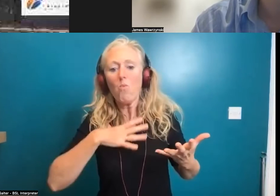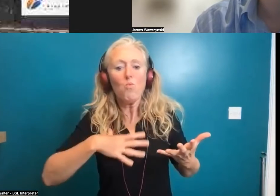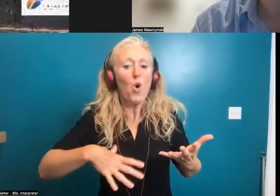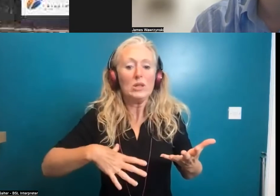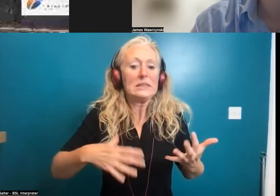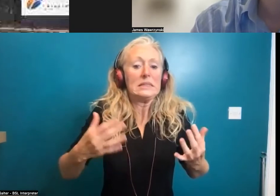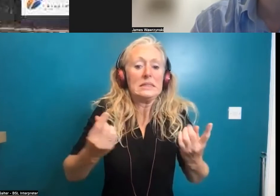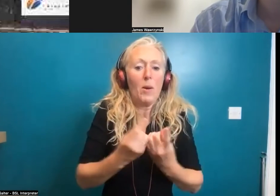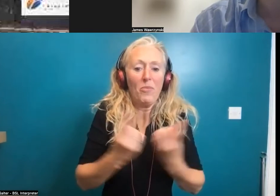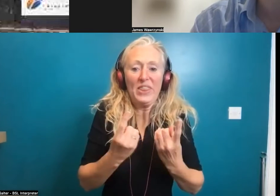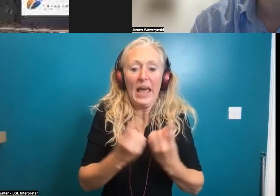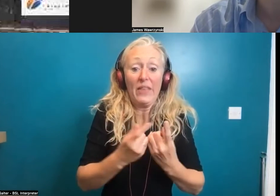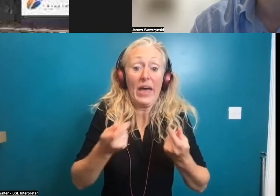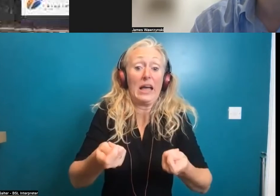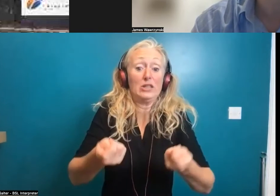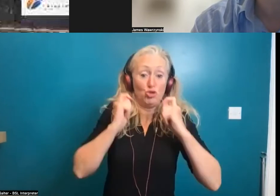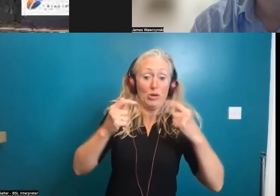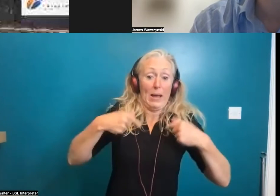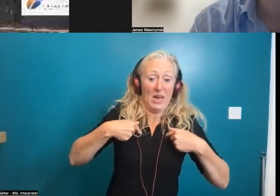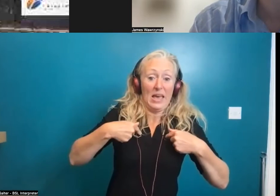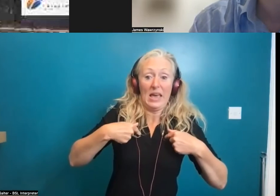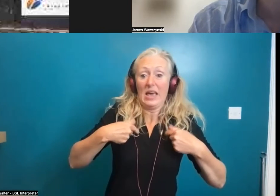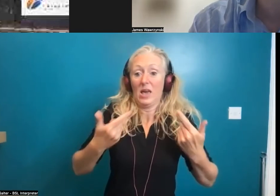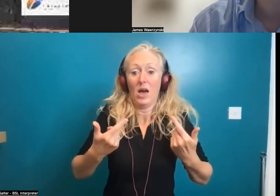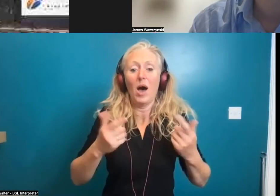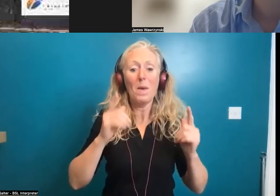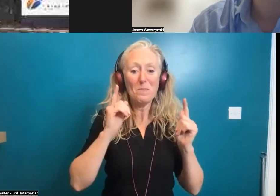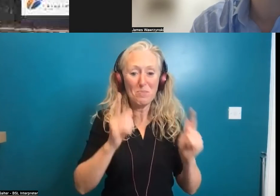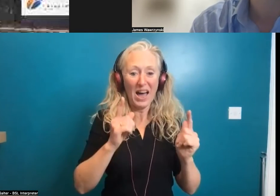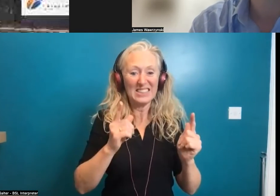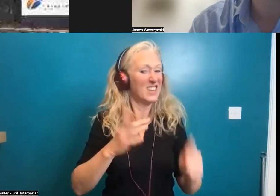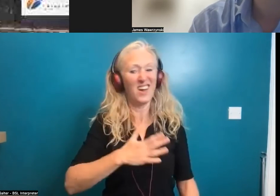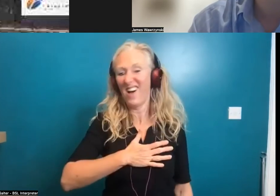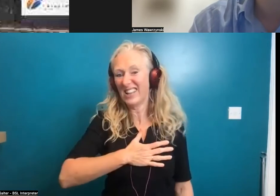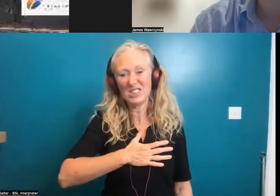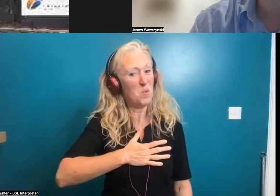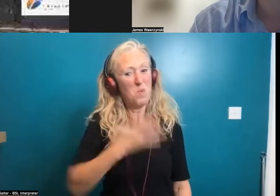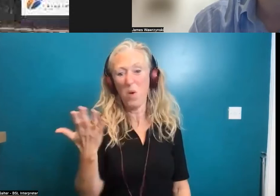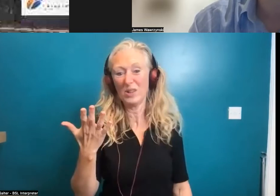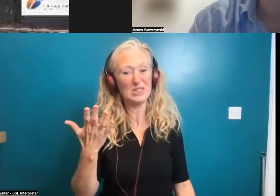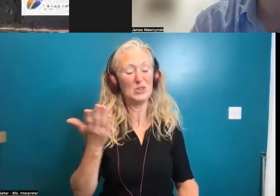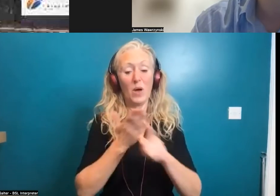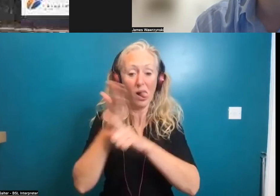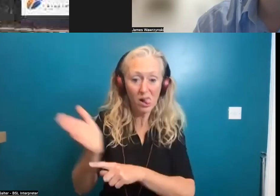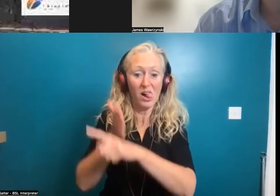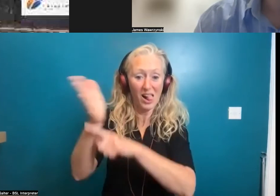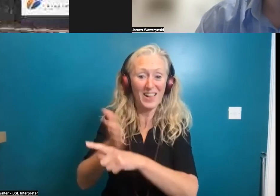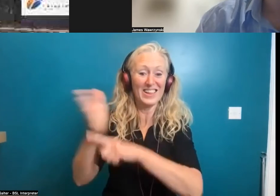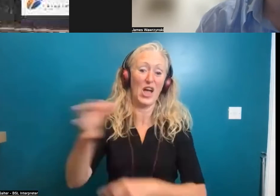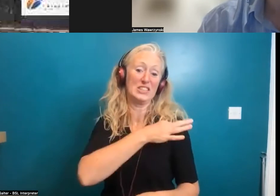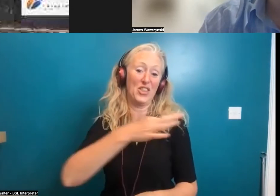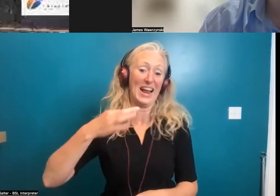in spending any extra minute in clinic that's not required. And all of those positions